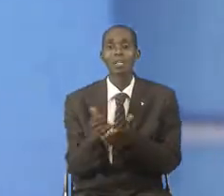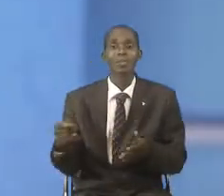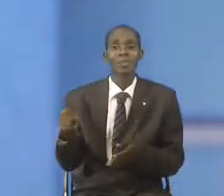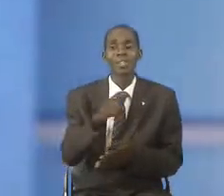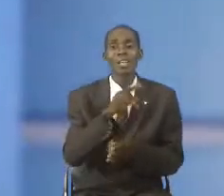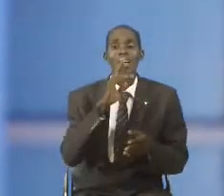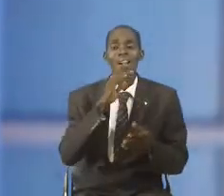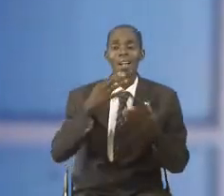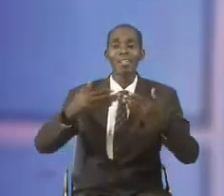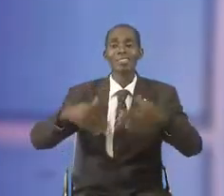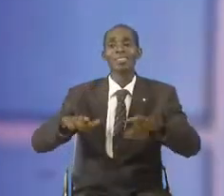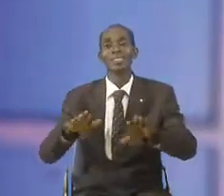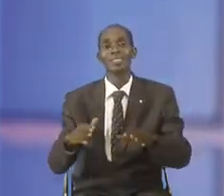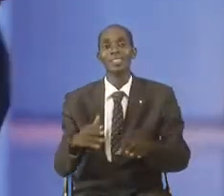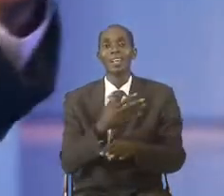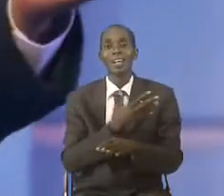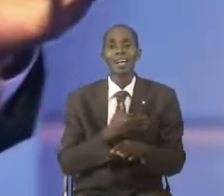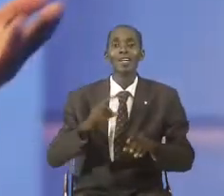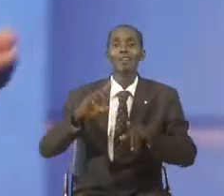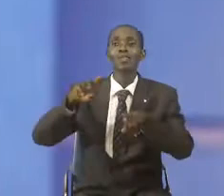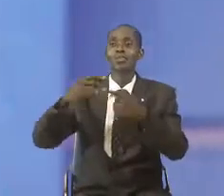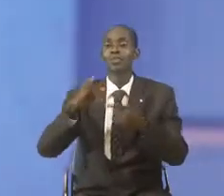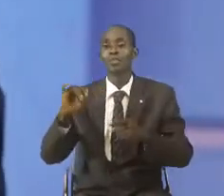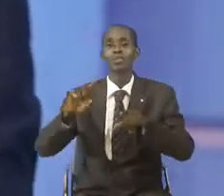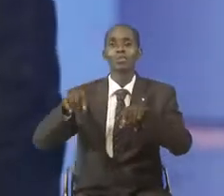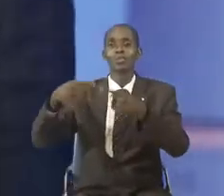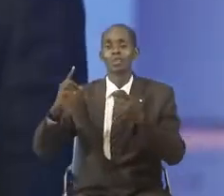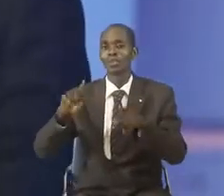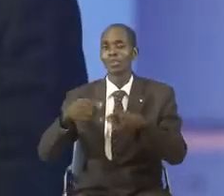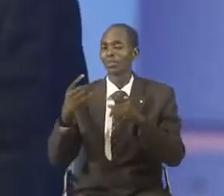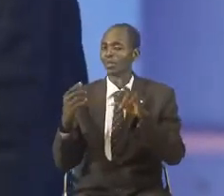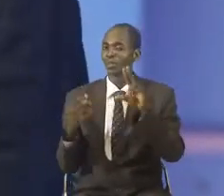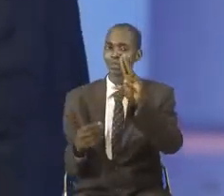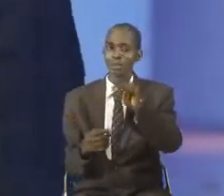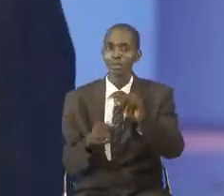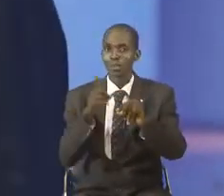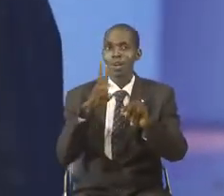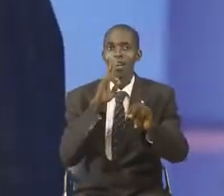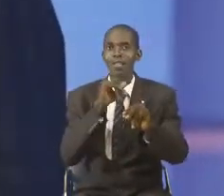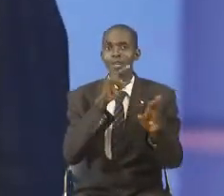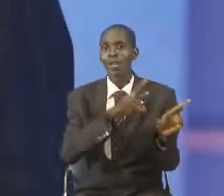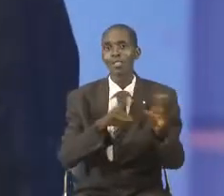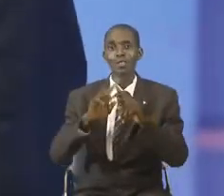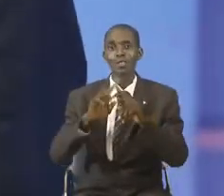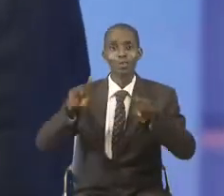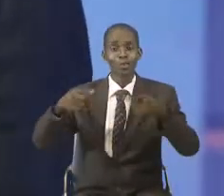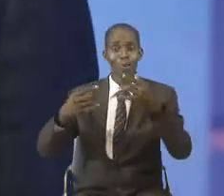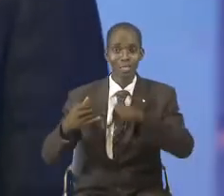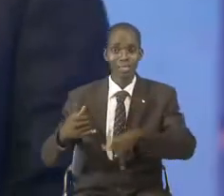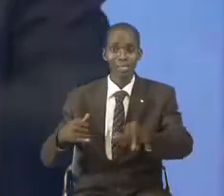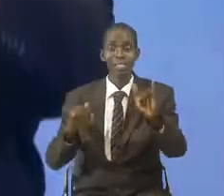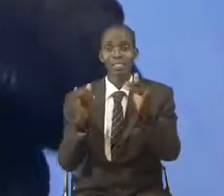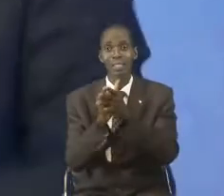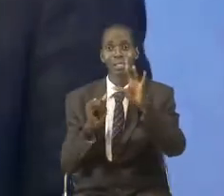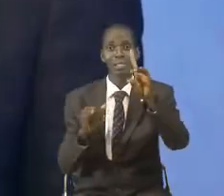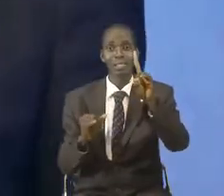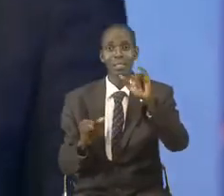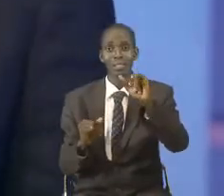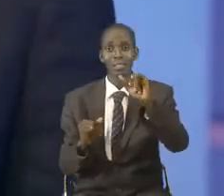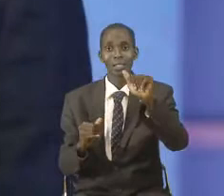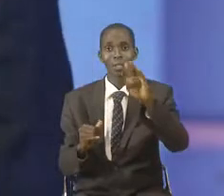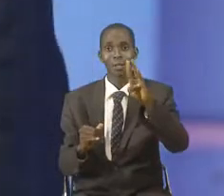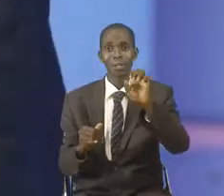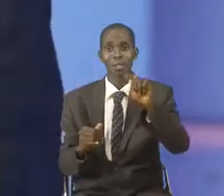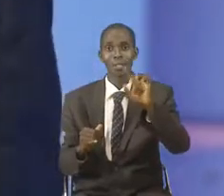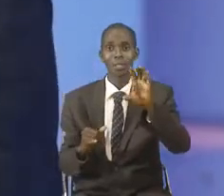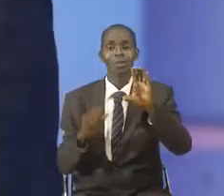you are going, you are not something they are selling at their bazaar, and then going, gone. No, you are not ready to